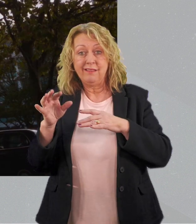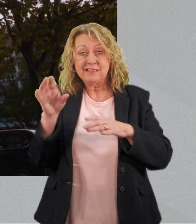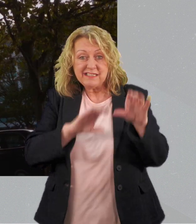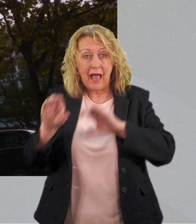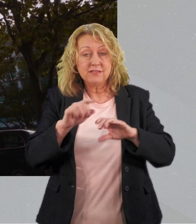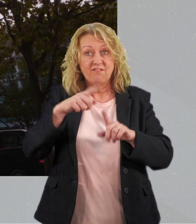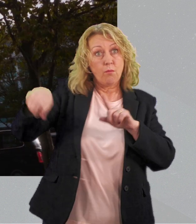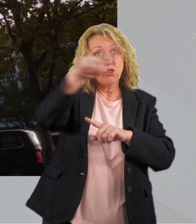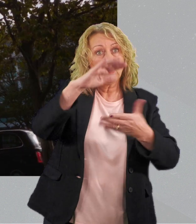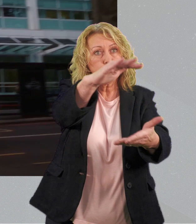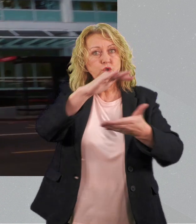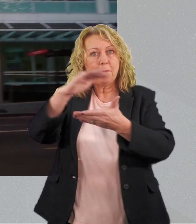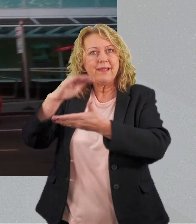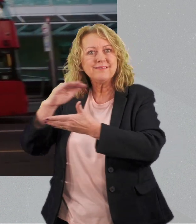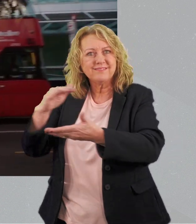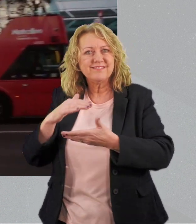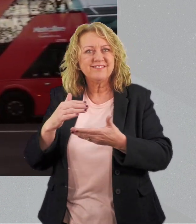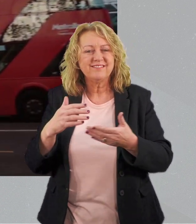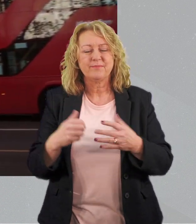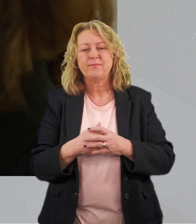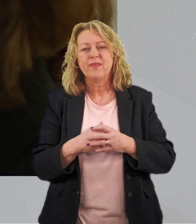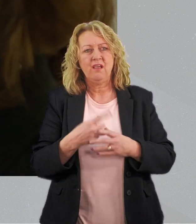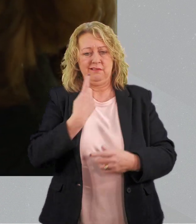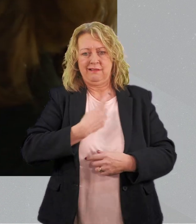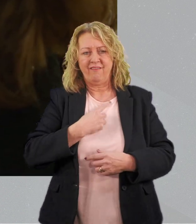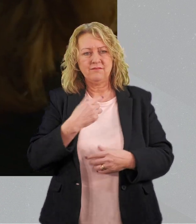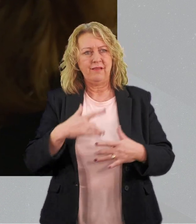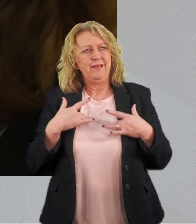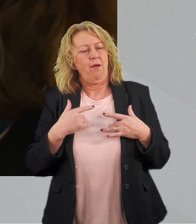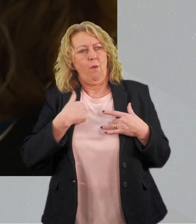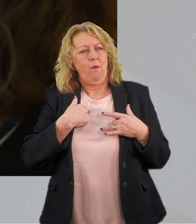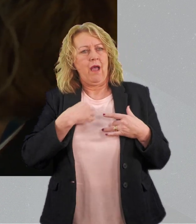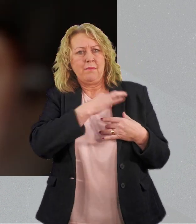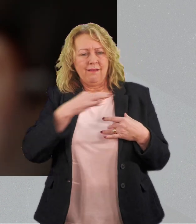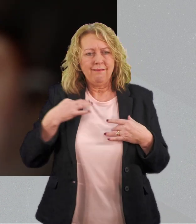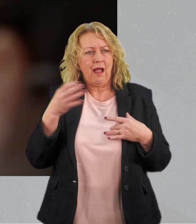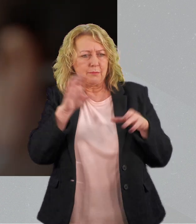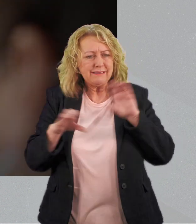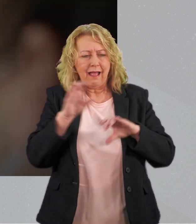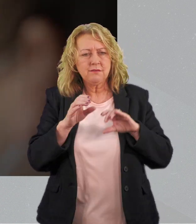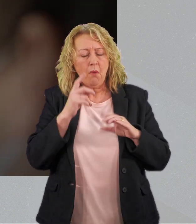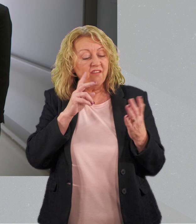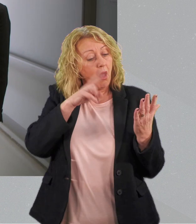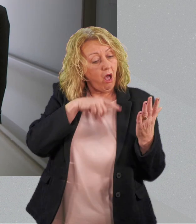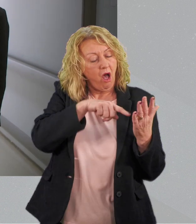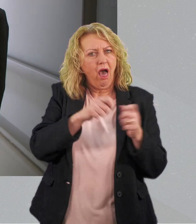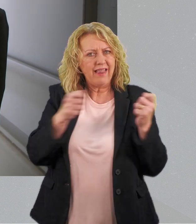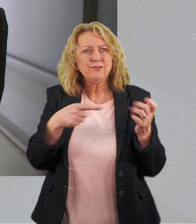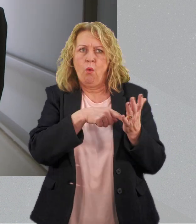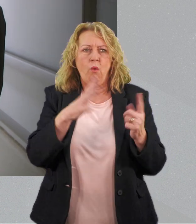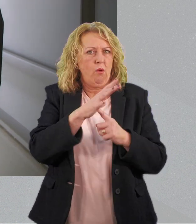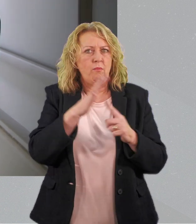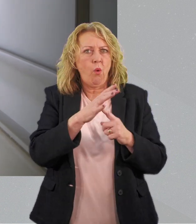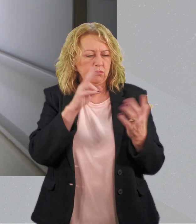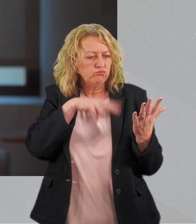is submitted to our journals. You feel as a clinician and as a scientist that if something is in the Lancet, we should be taking it